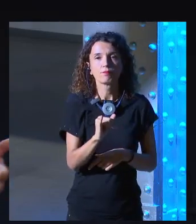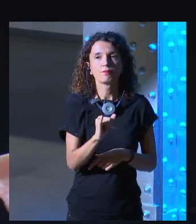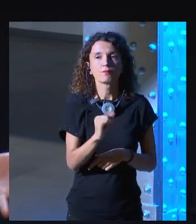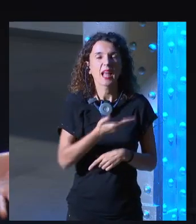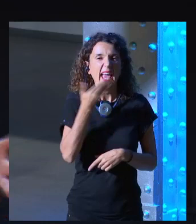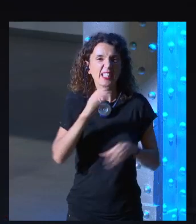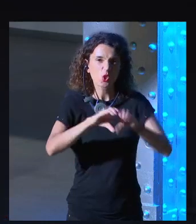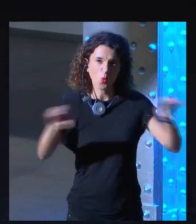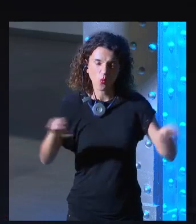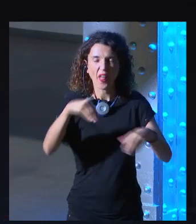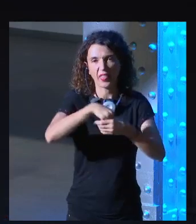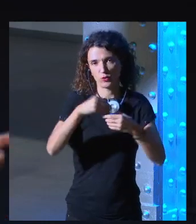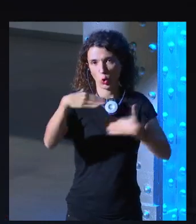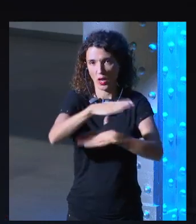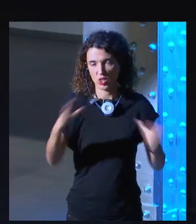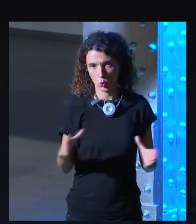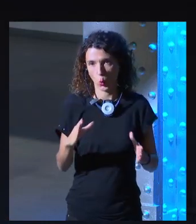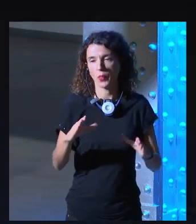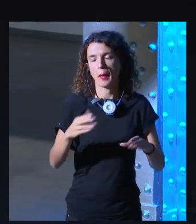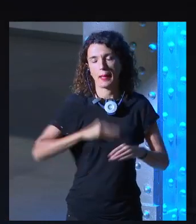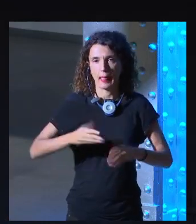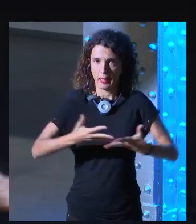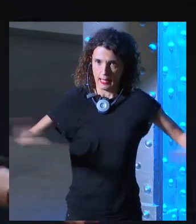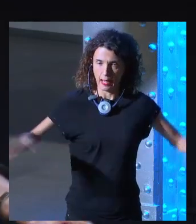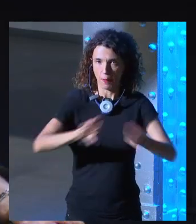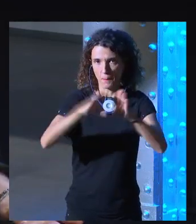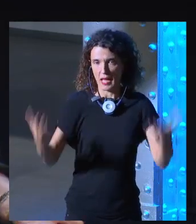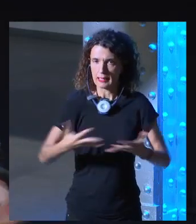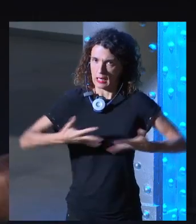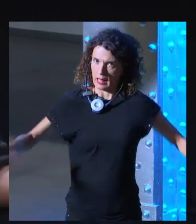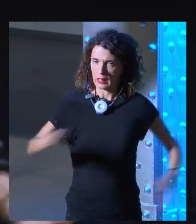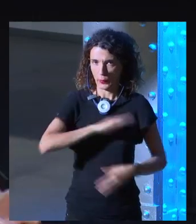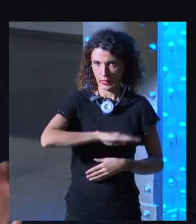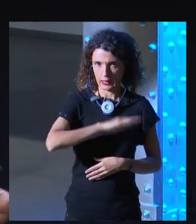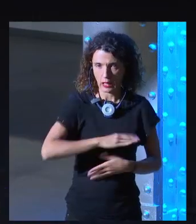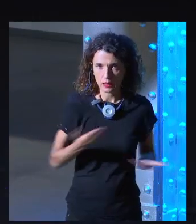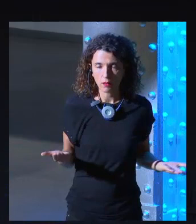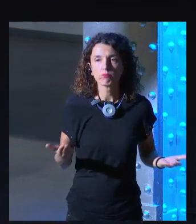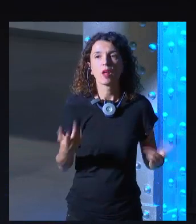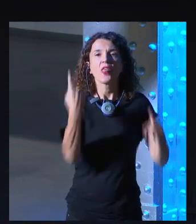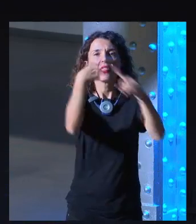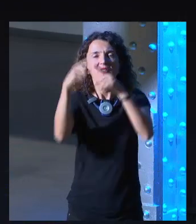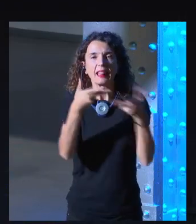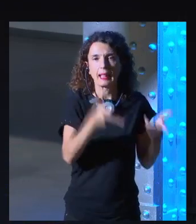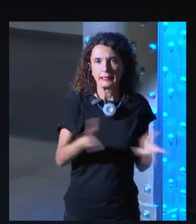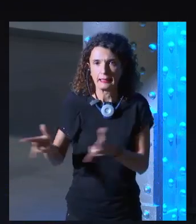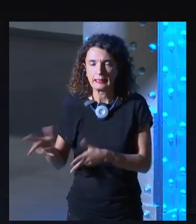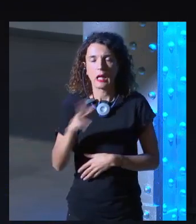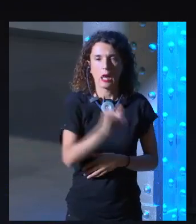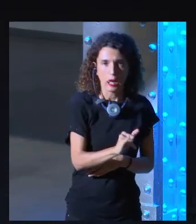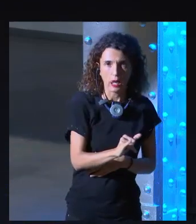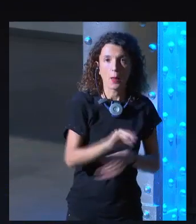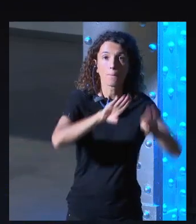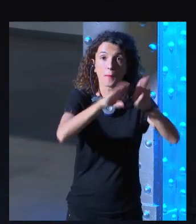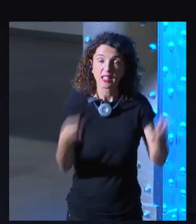I don't have very many books in my studio. I have them in my library. A big table, different chairs. Actually, I have 3 tables because I work